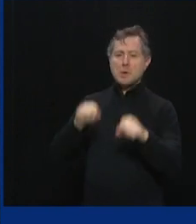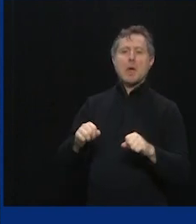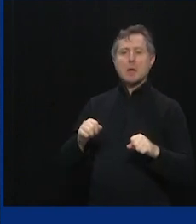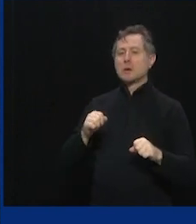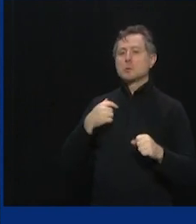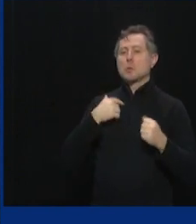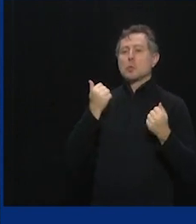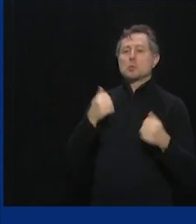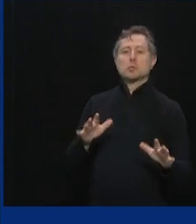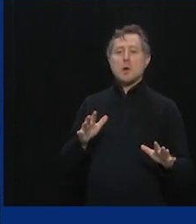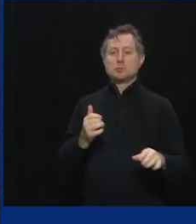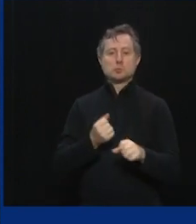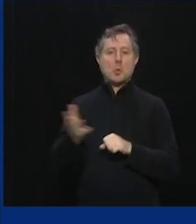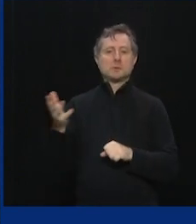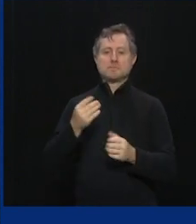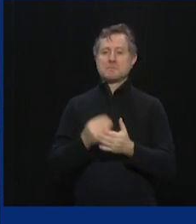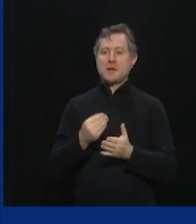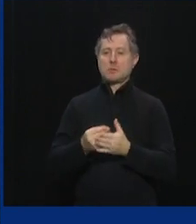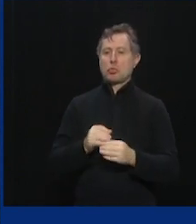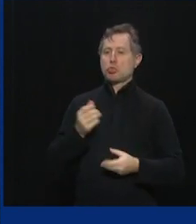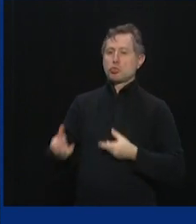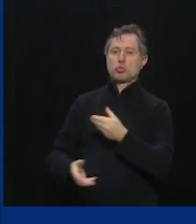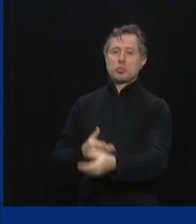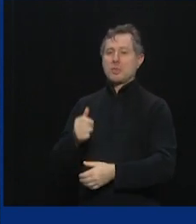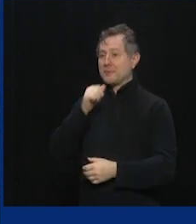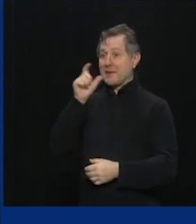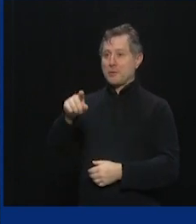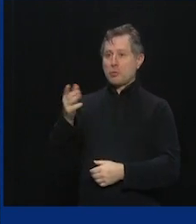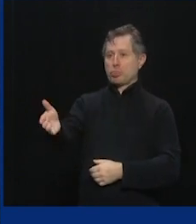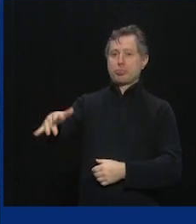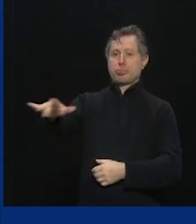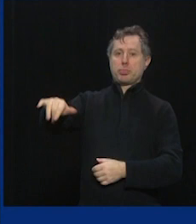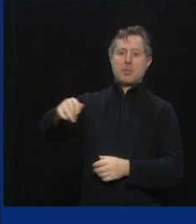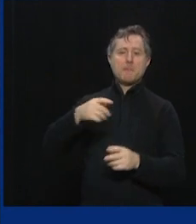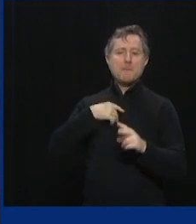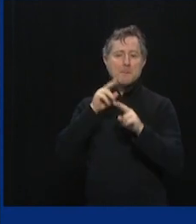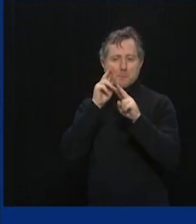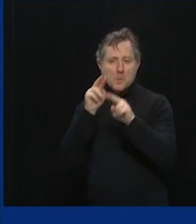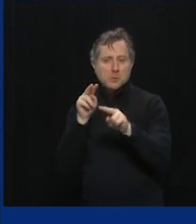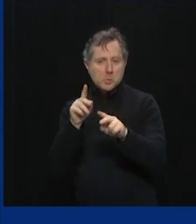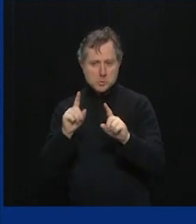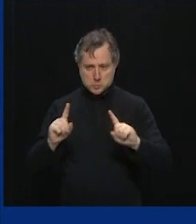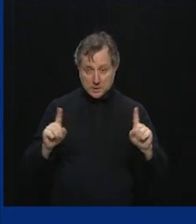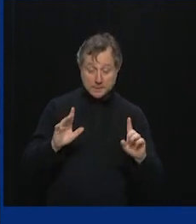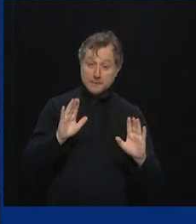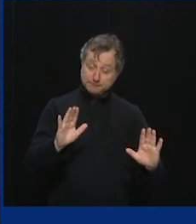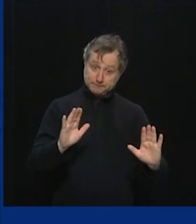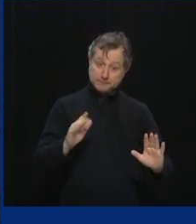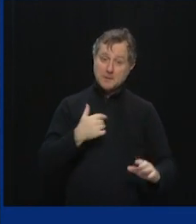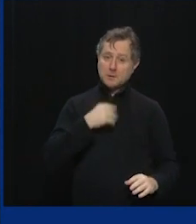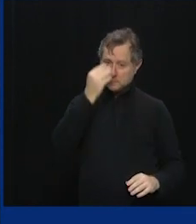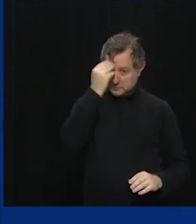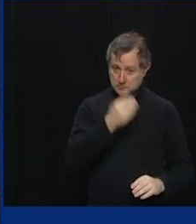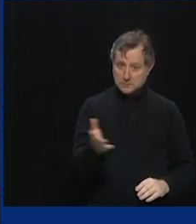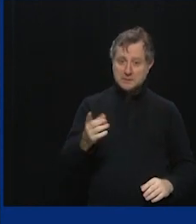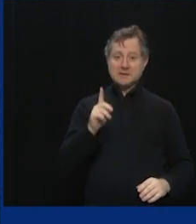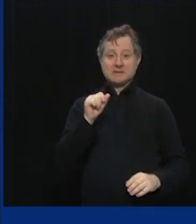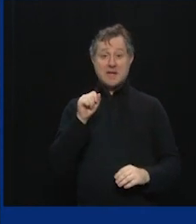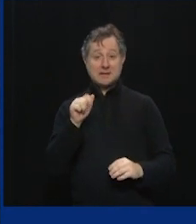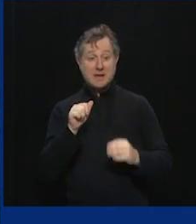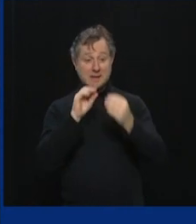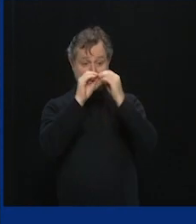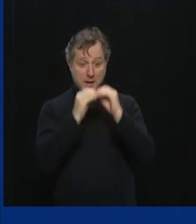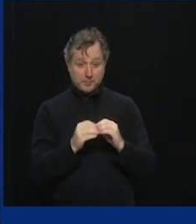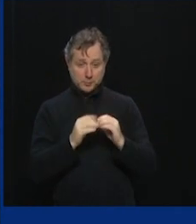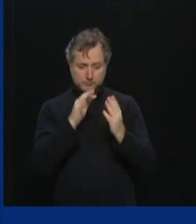resources, so we can see how this is going to go, and we'll monitor this. We do everything. You wouldn't believe the data that is shared with me every single day that you can all